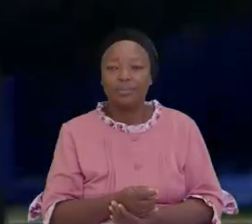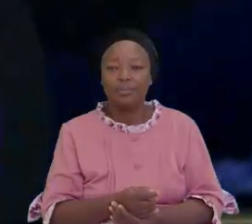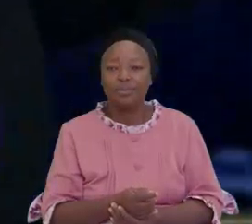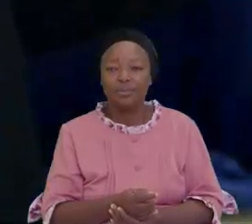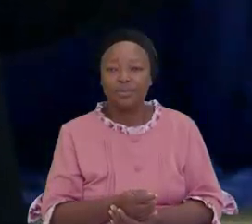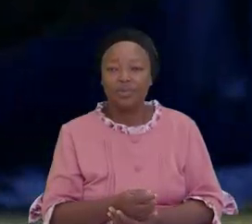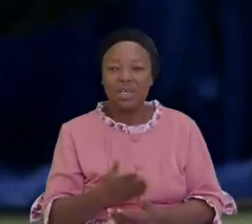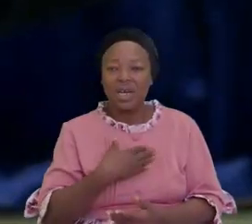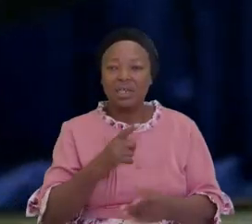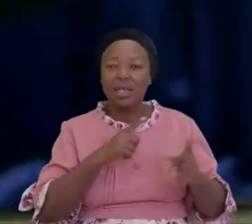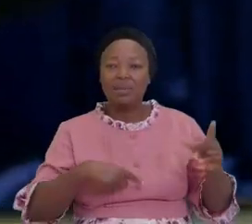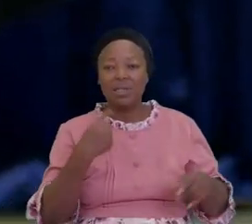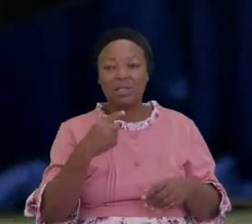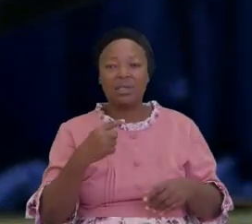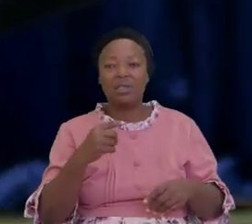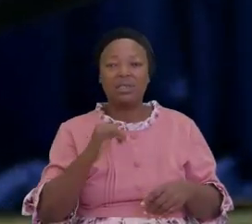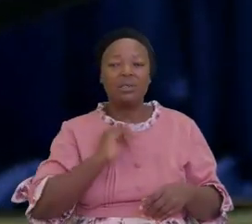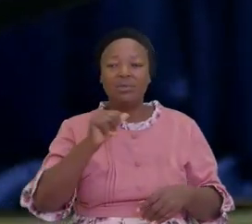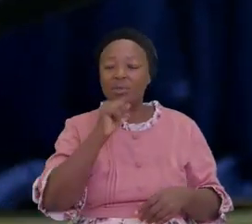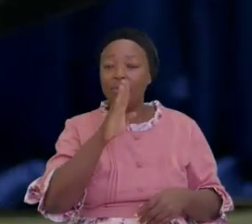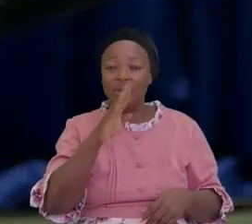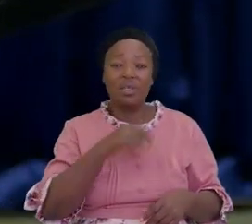And the man said, I will not be a scapegoat.